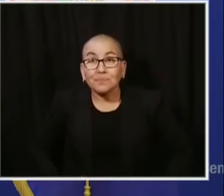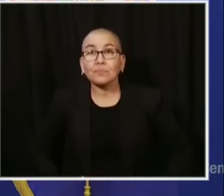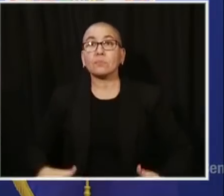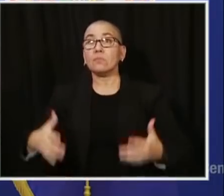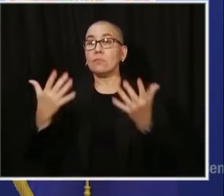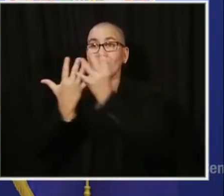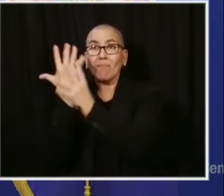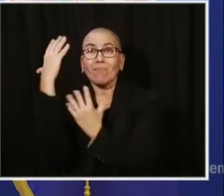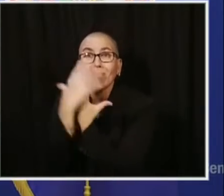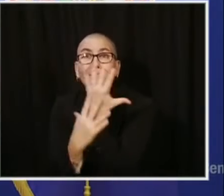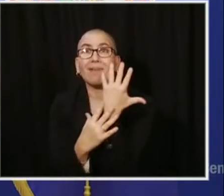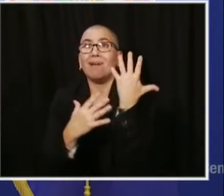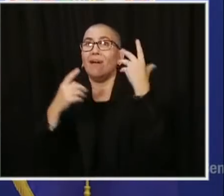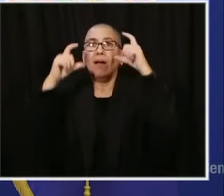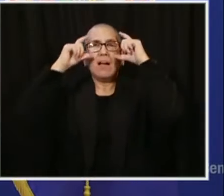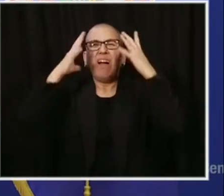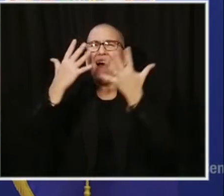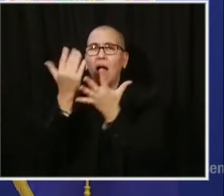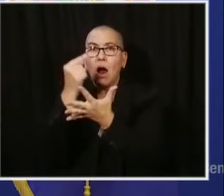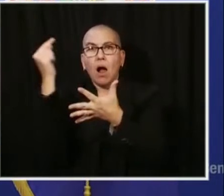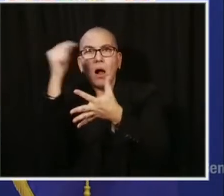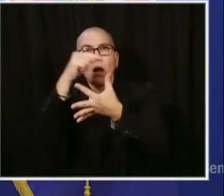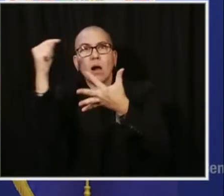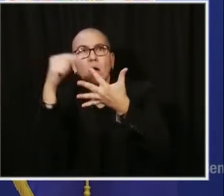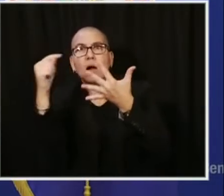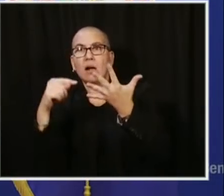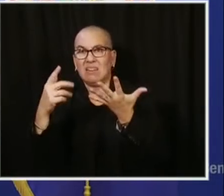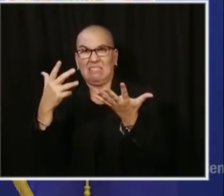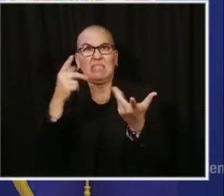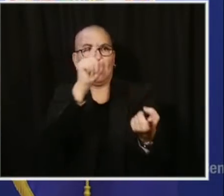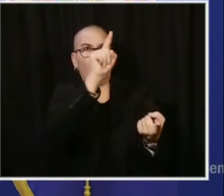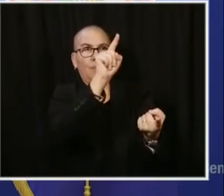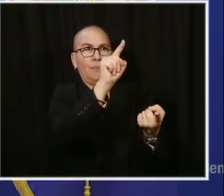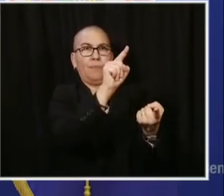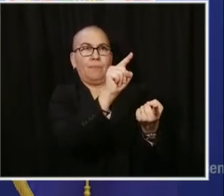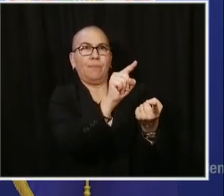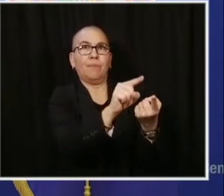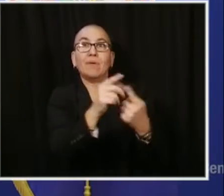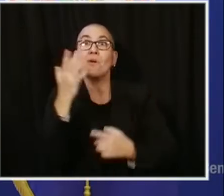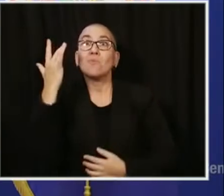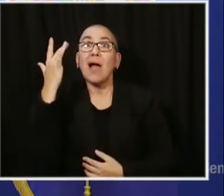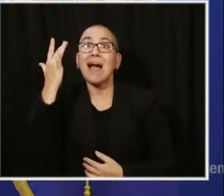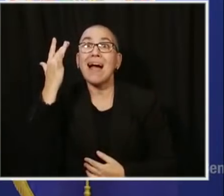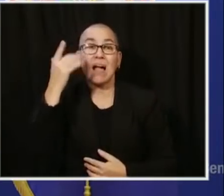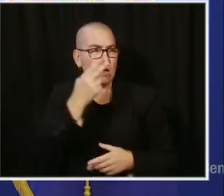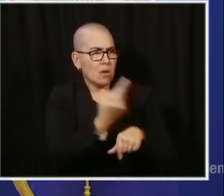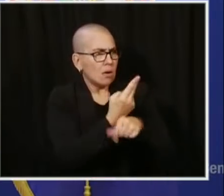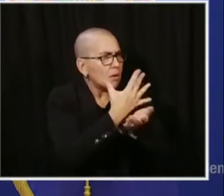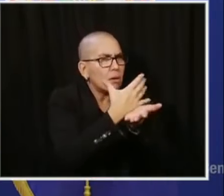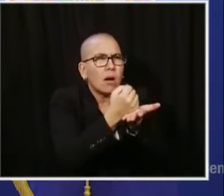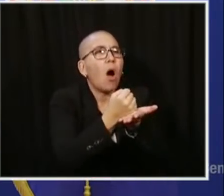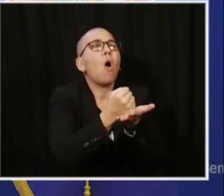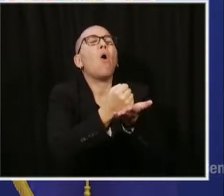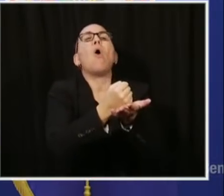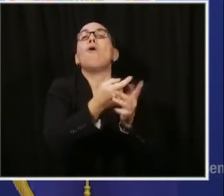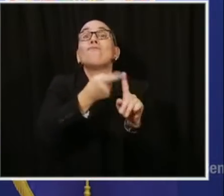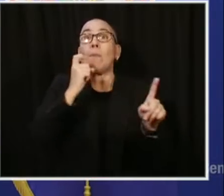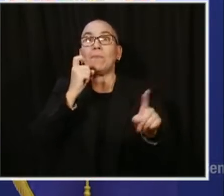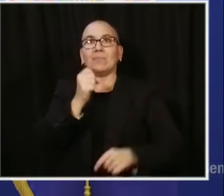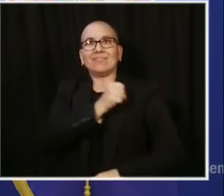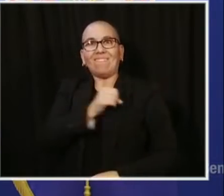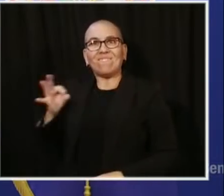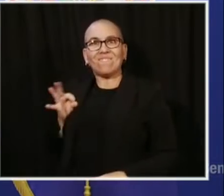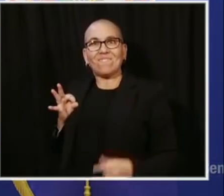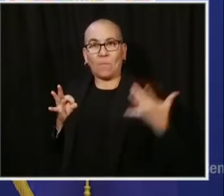is what's happened around the country, of personnel, because they're also getting COVID. They're also getting hit by this,